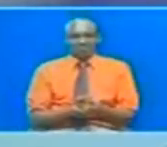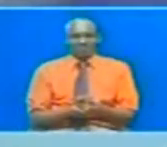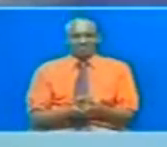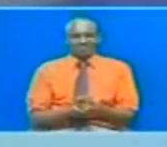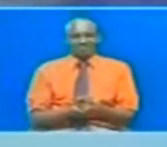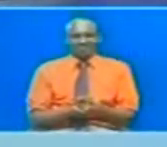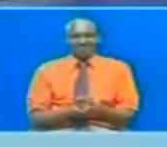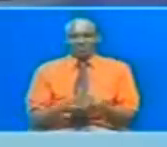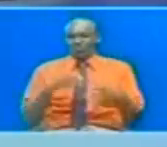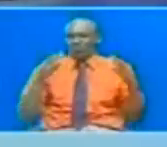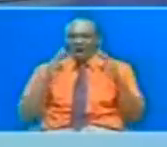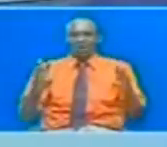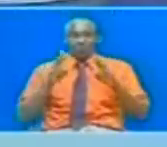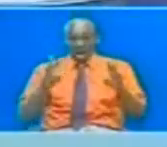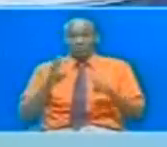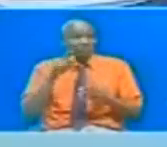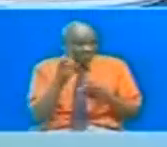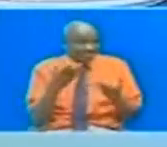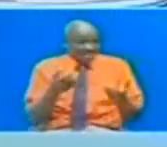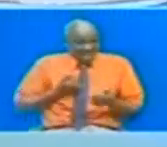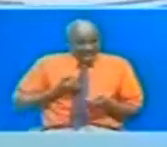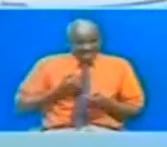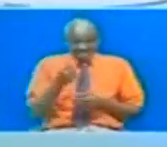Oh my, okay. When do you want to do something?